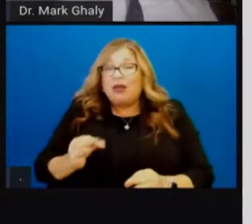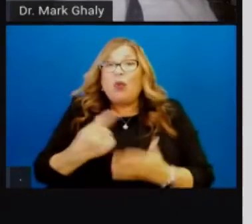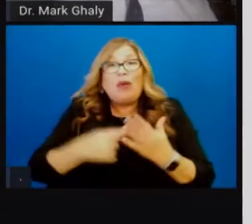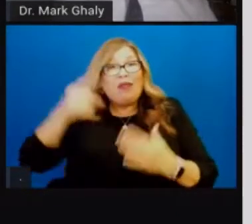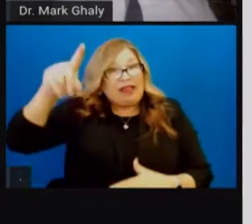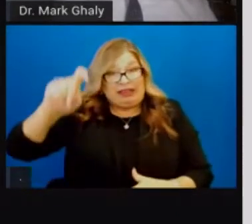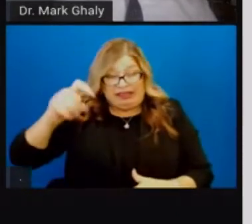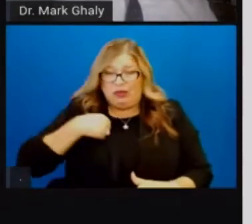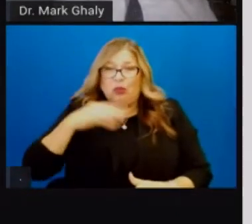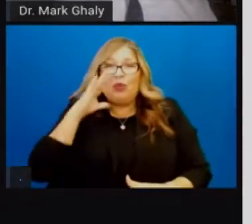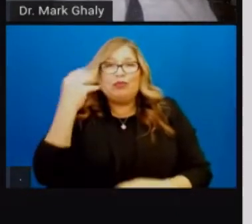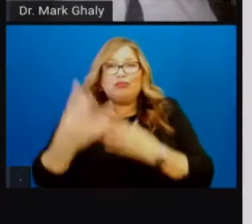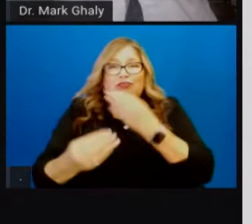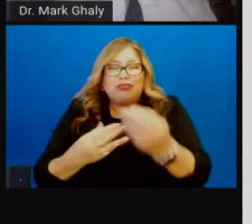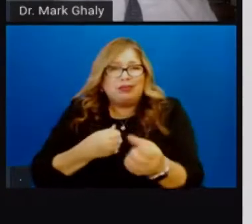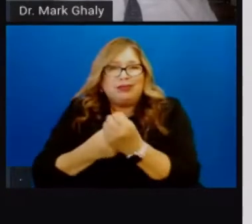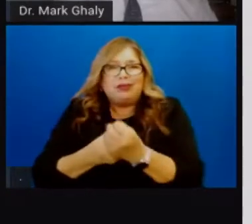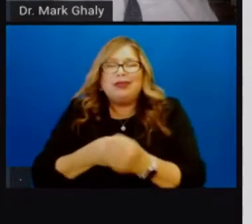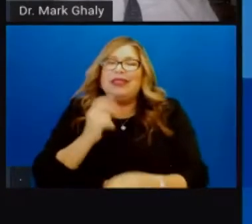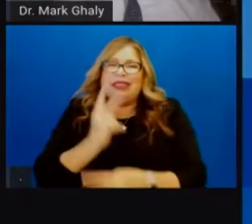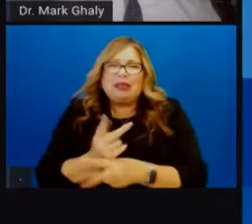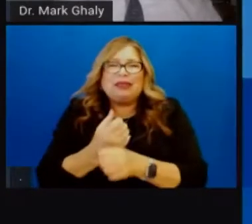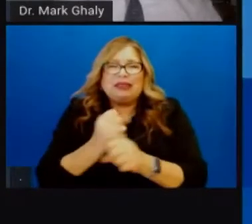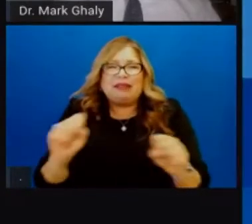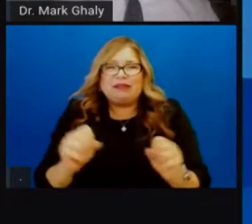keep environments safe. Next slide.